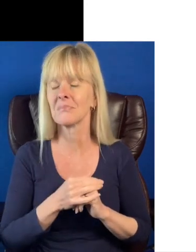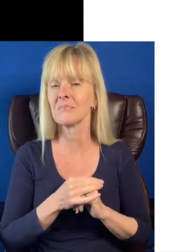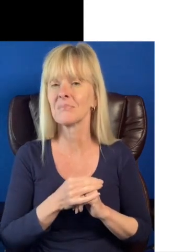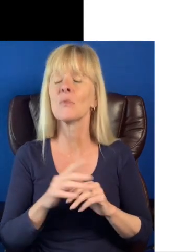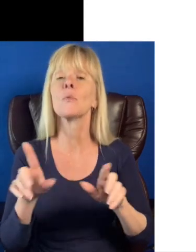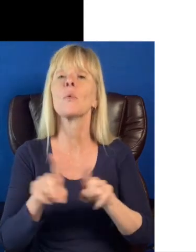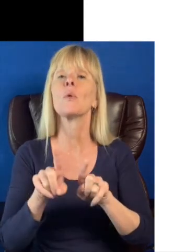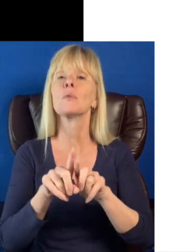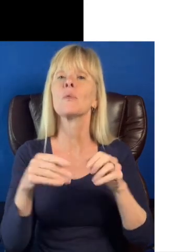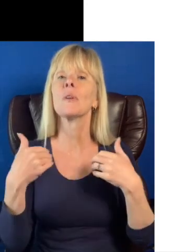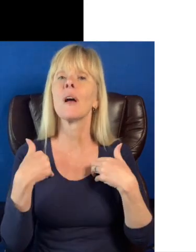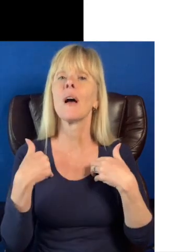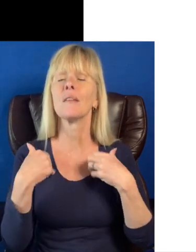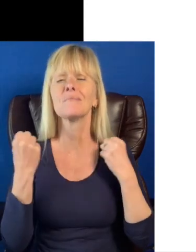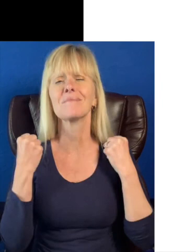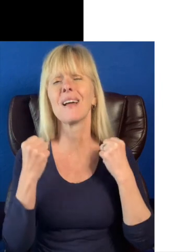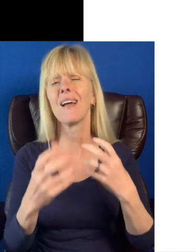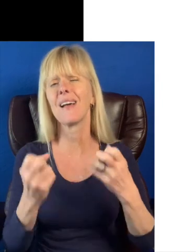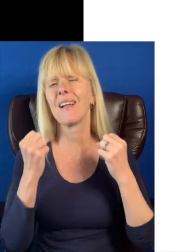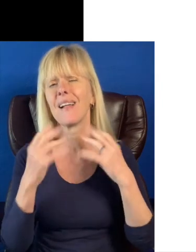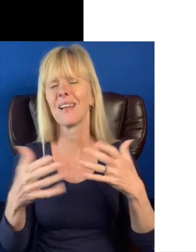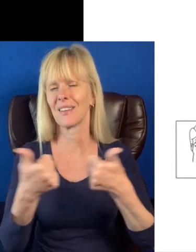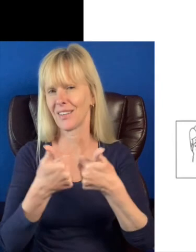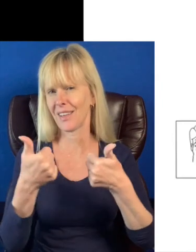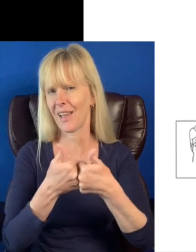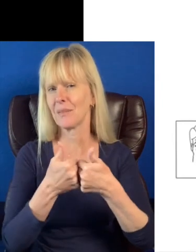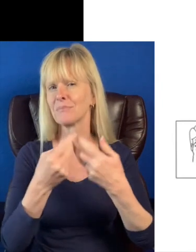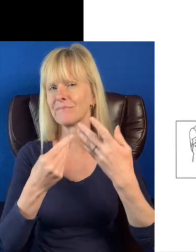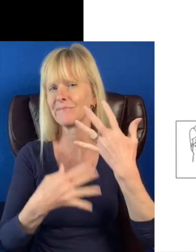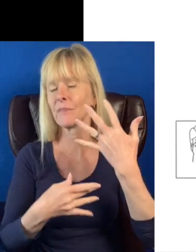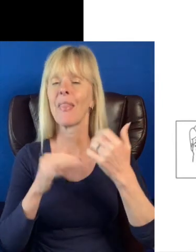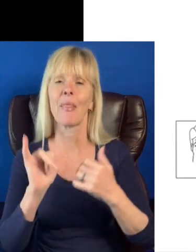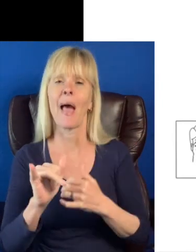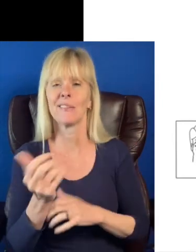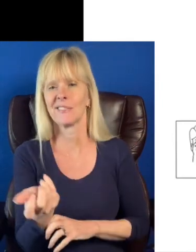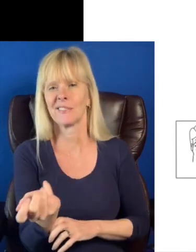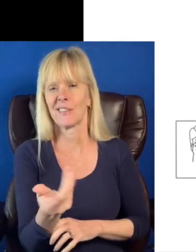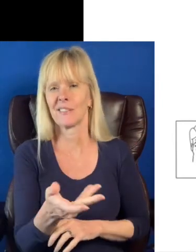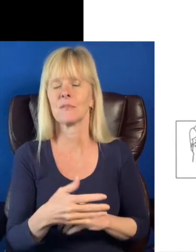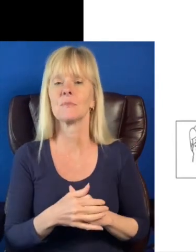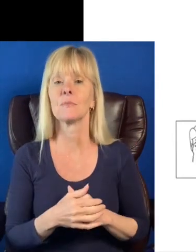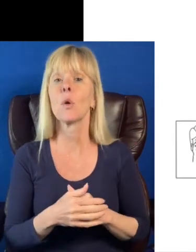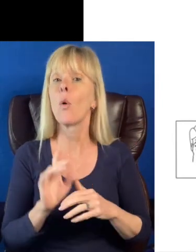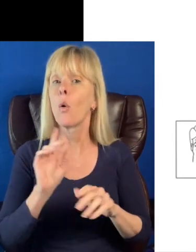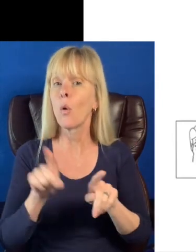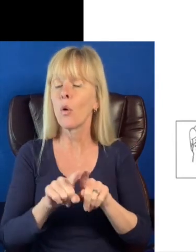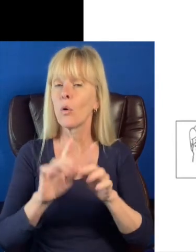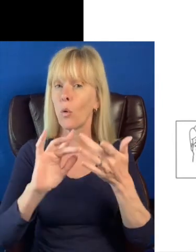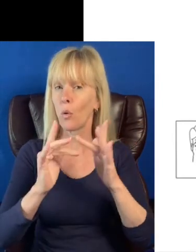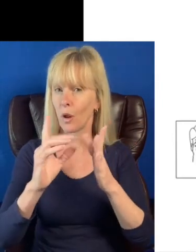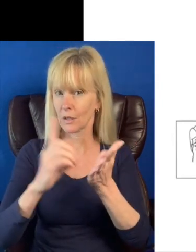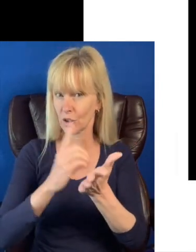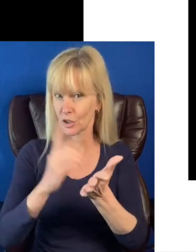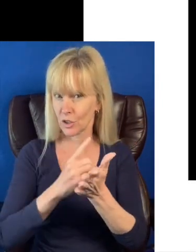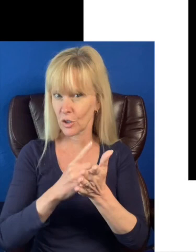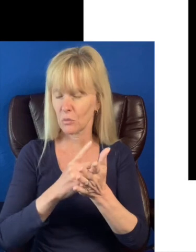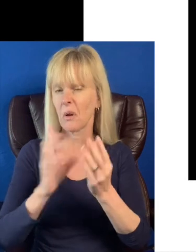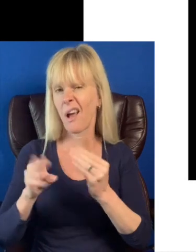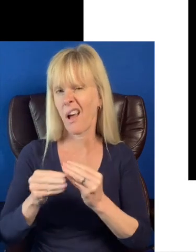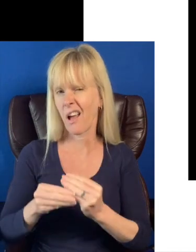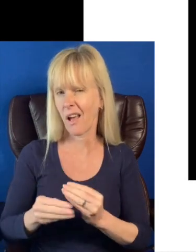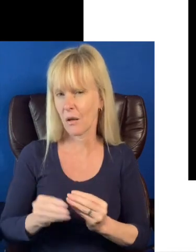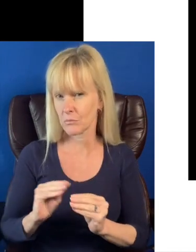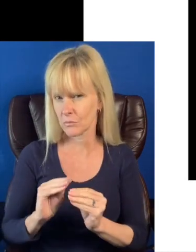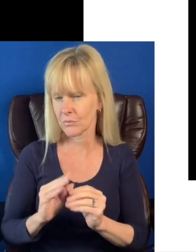like. And then we also have tons of different kinds of games. This happens to be dice. We have an online dictionary